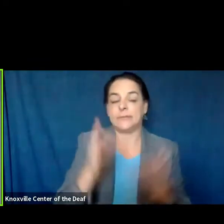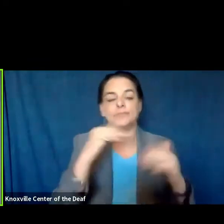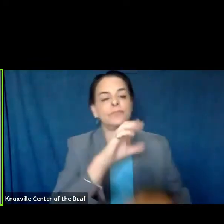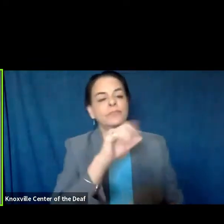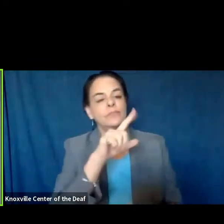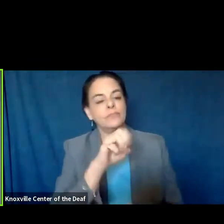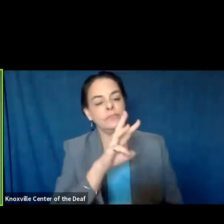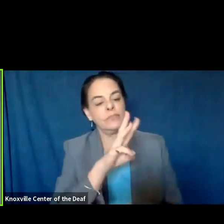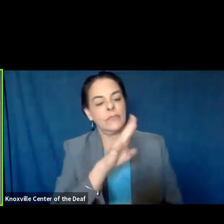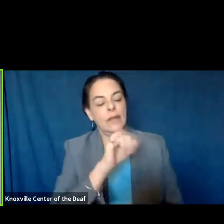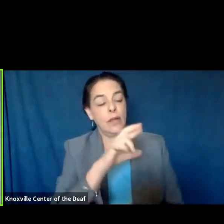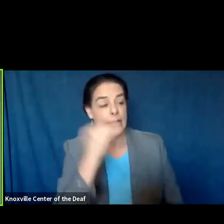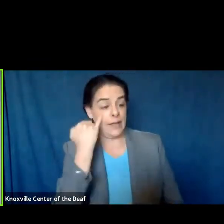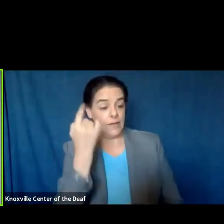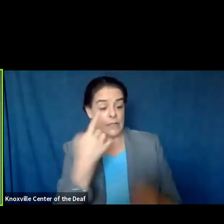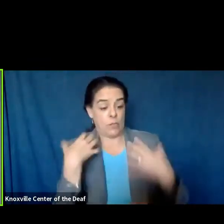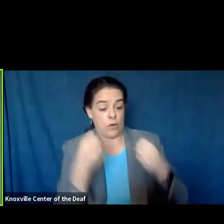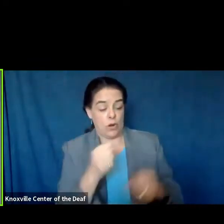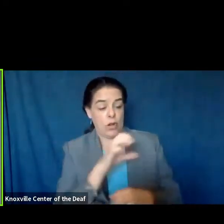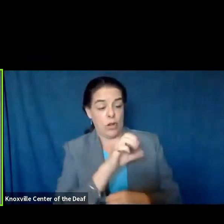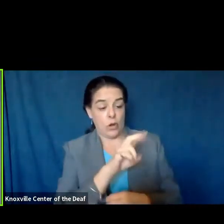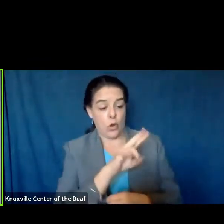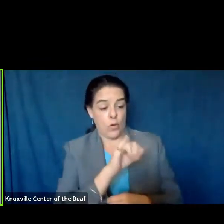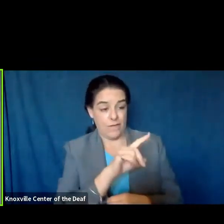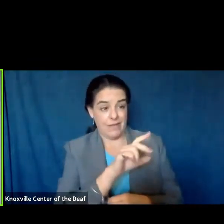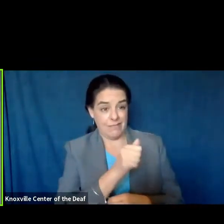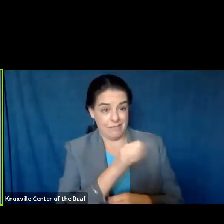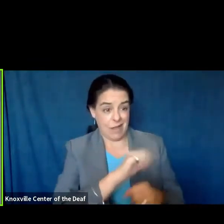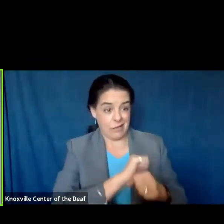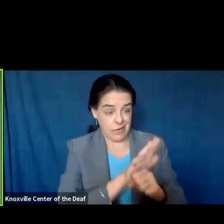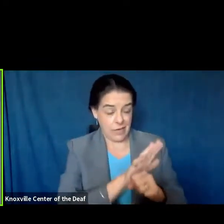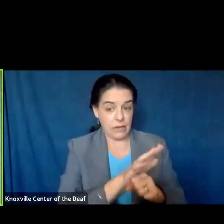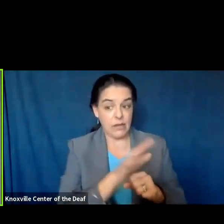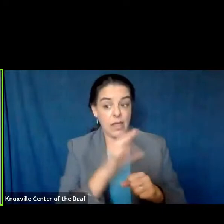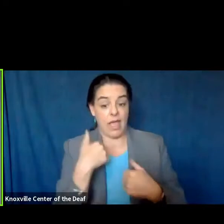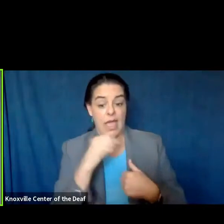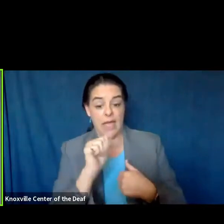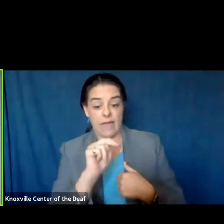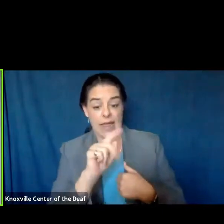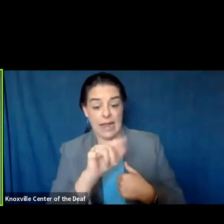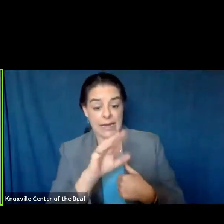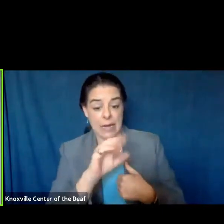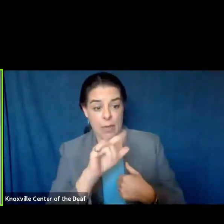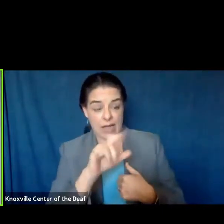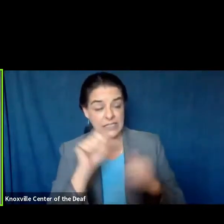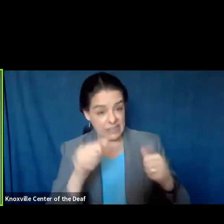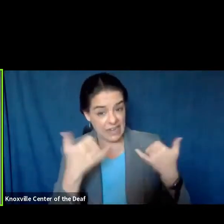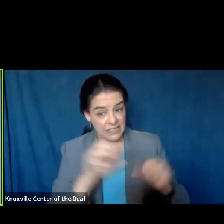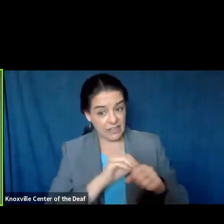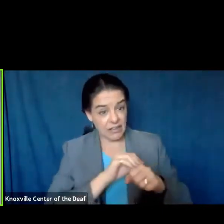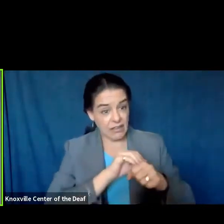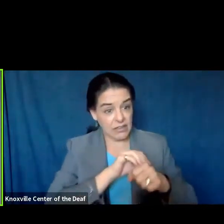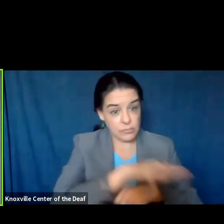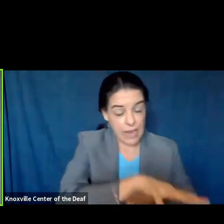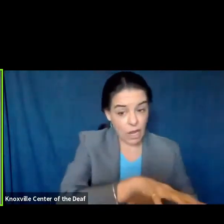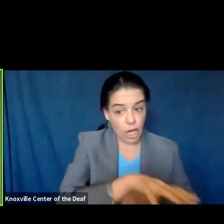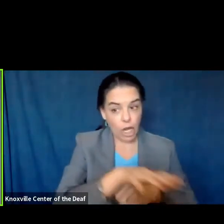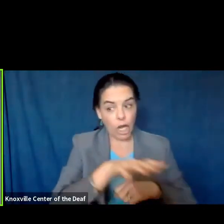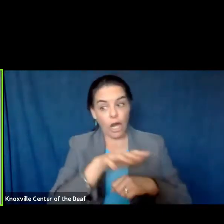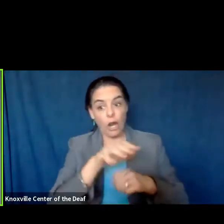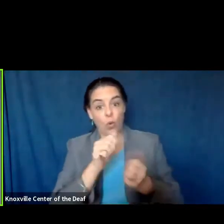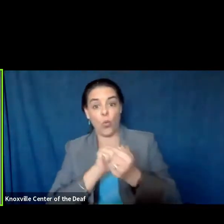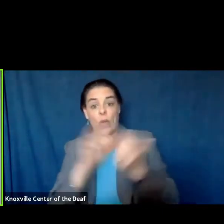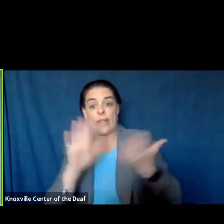from COVID-19 and has antibodies, could they still spread the virus without getting it again? For example, could they be a carrier without getting